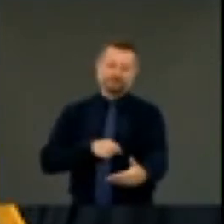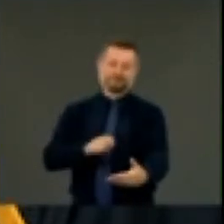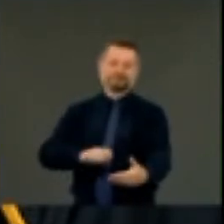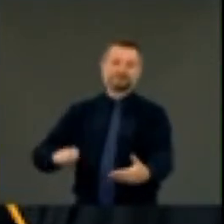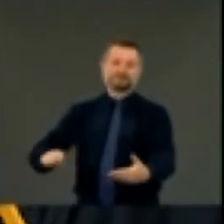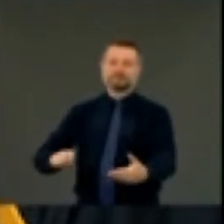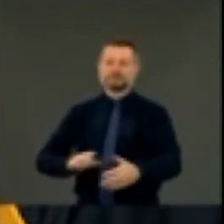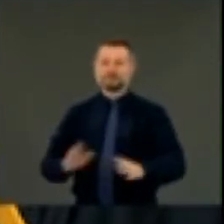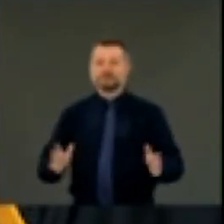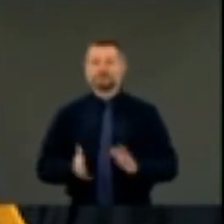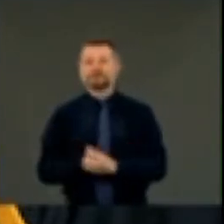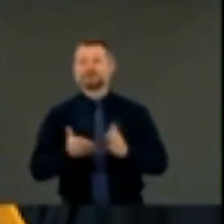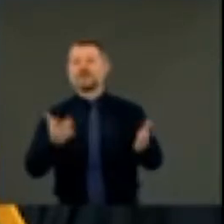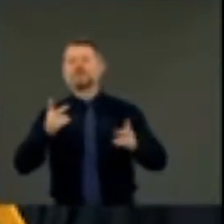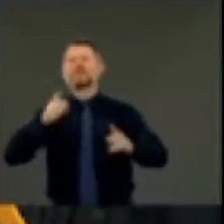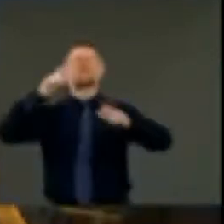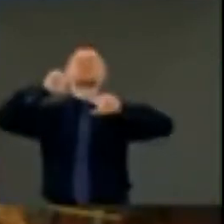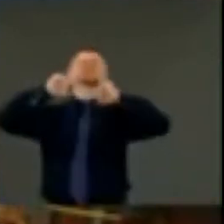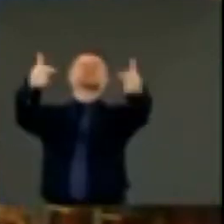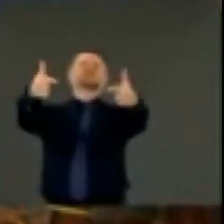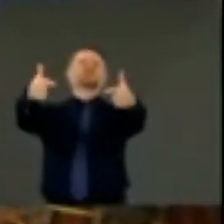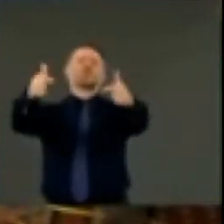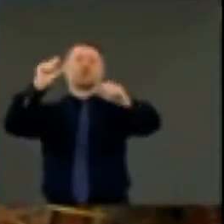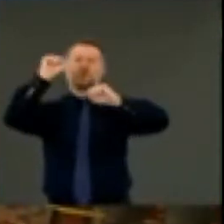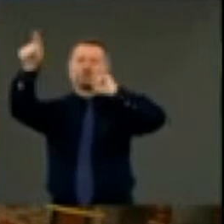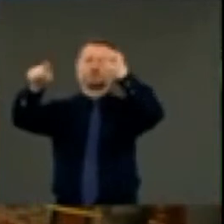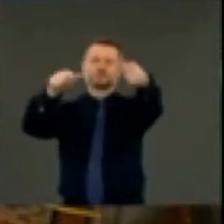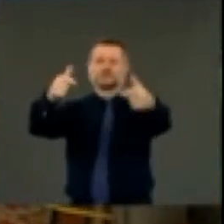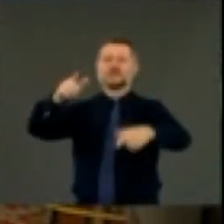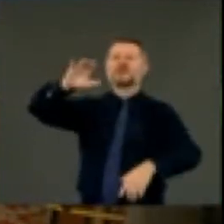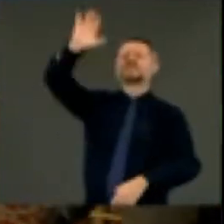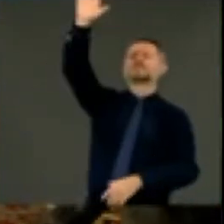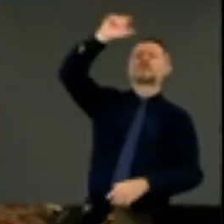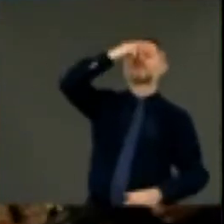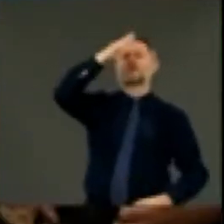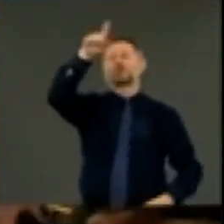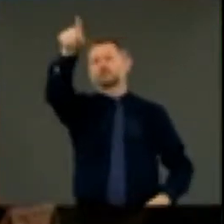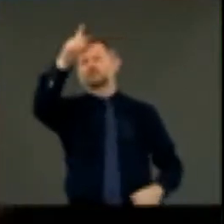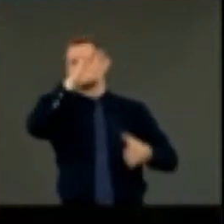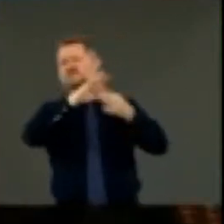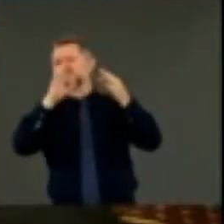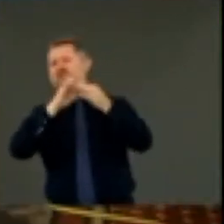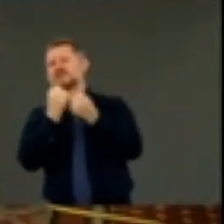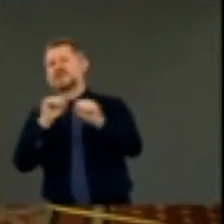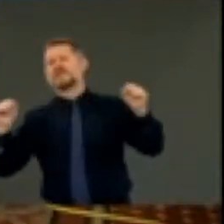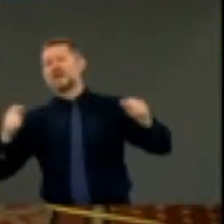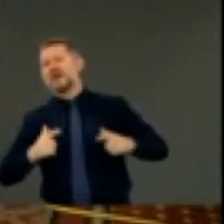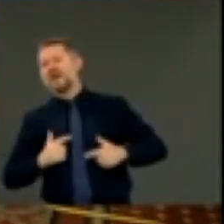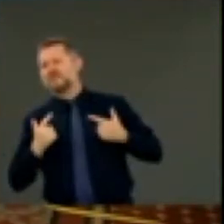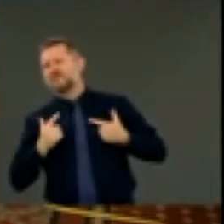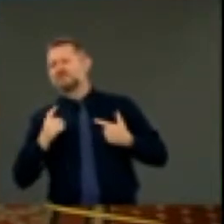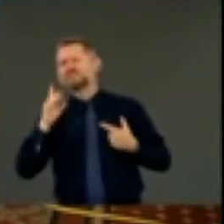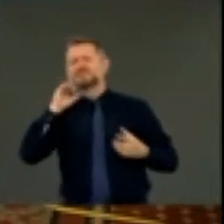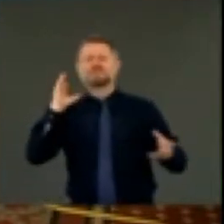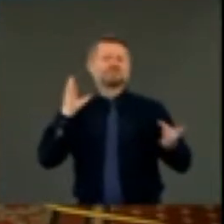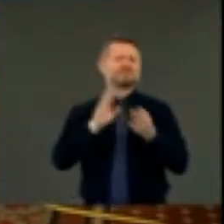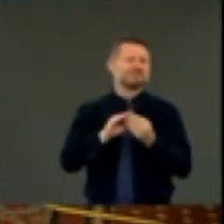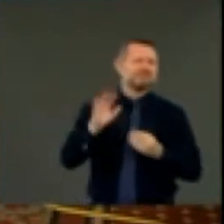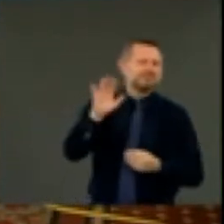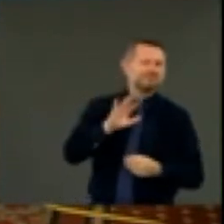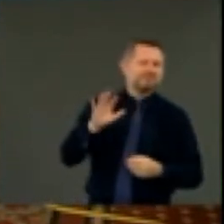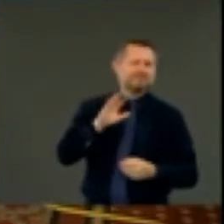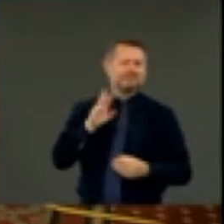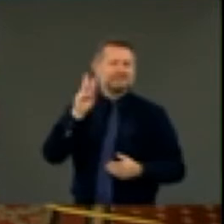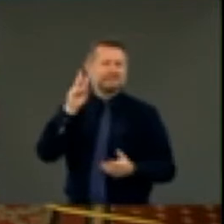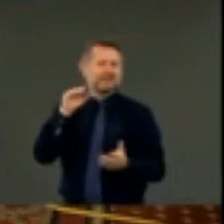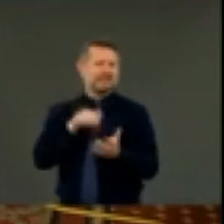Questions? Governor, in terms of saving lives, there have been roughly now about 6,200 confirmed and presumed